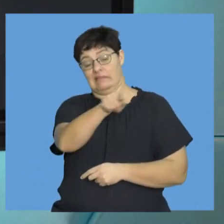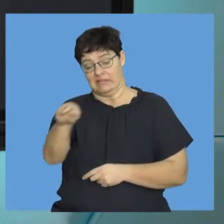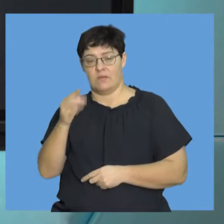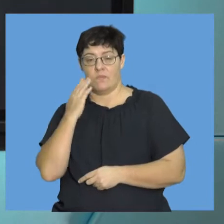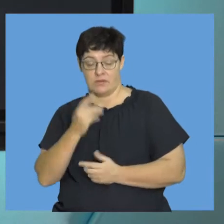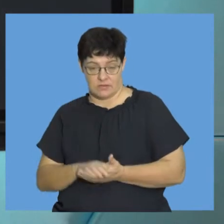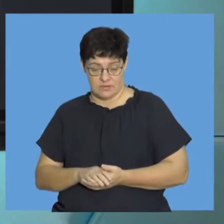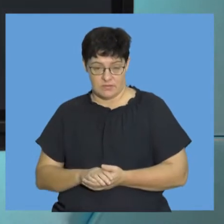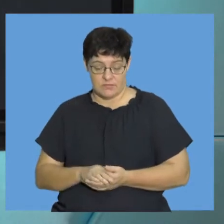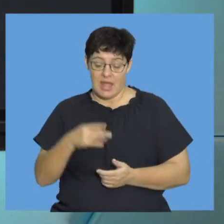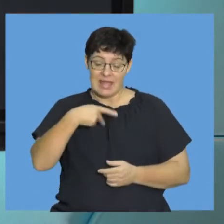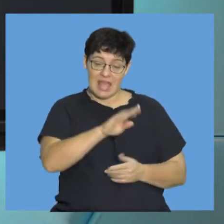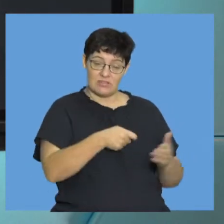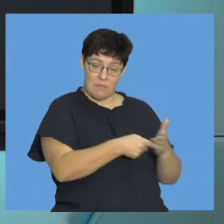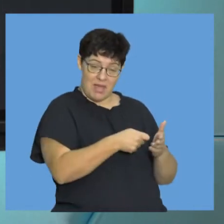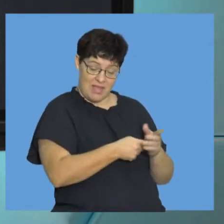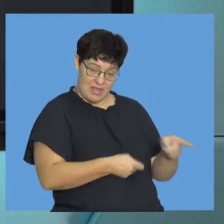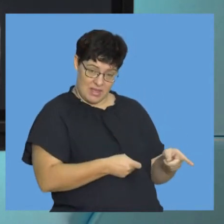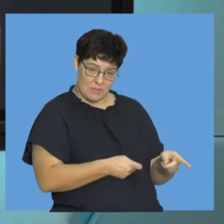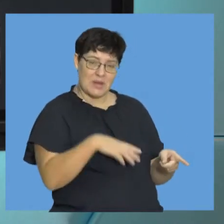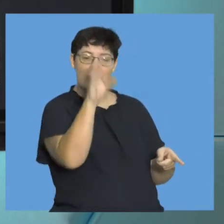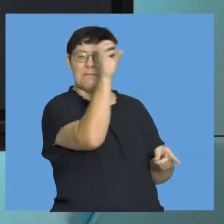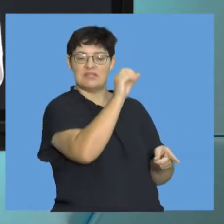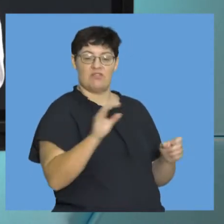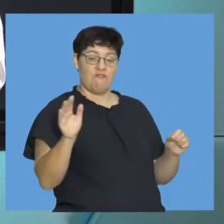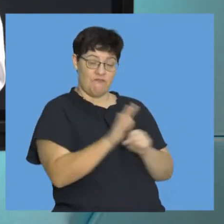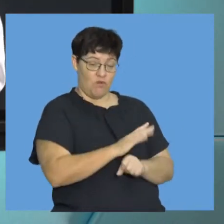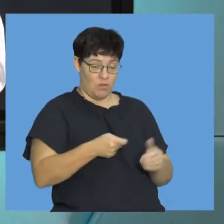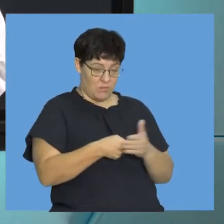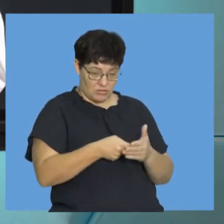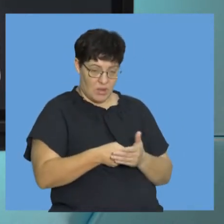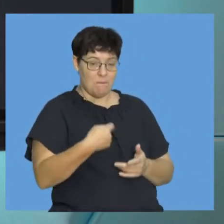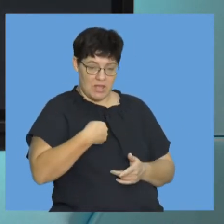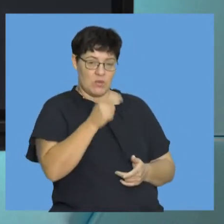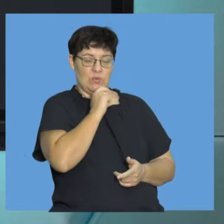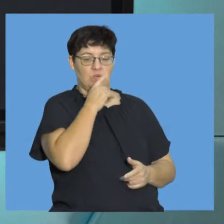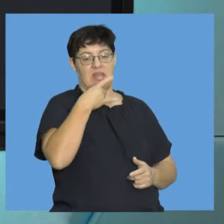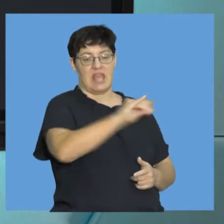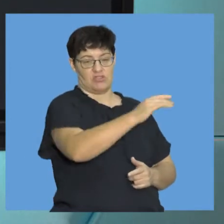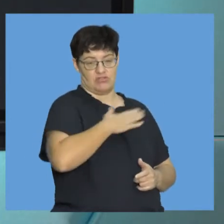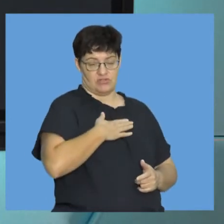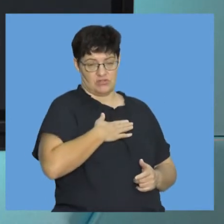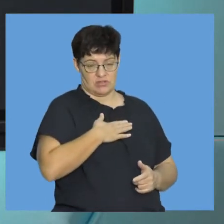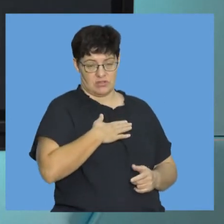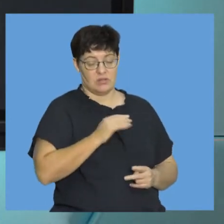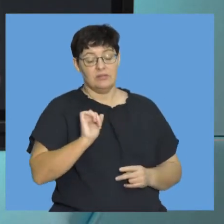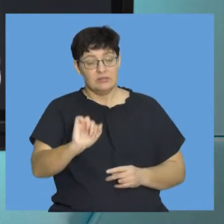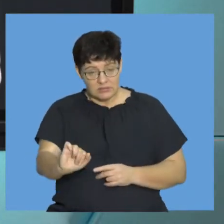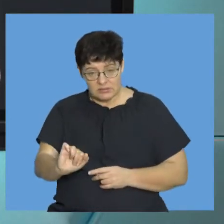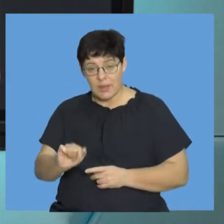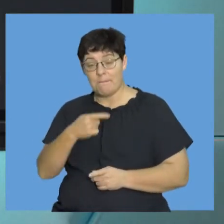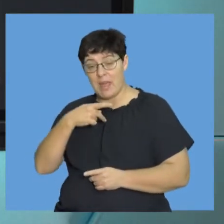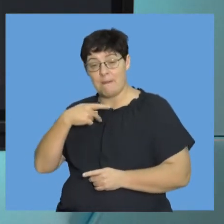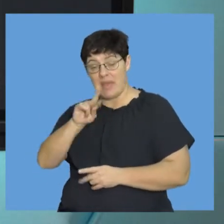would be that percentage of your total purchases that were made for cash. Your creditors your payments to your creditors will